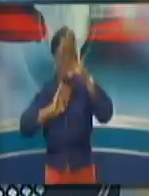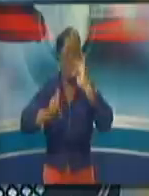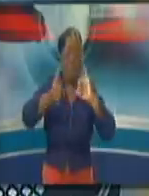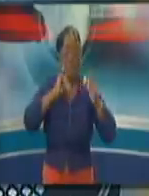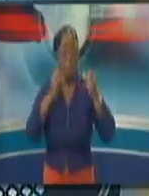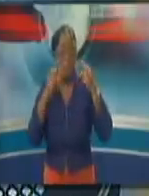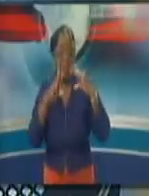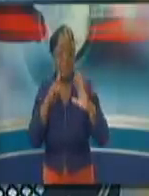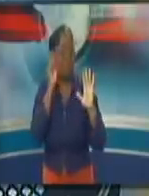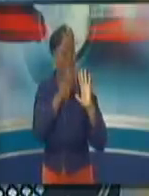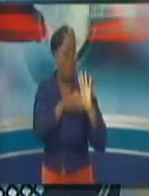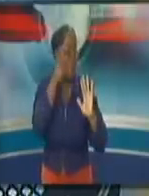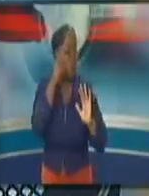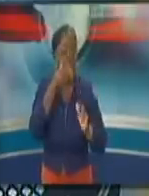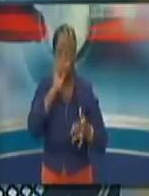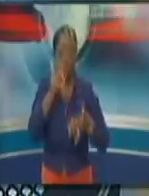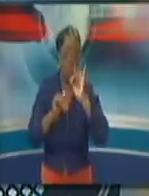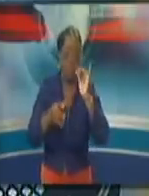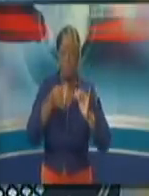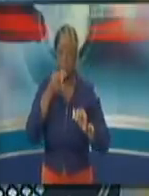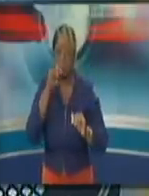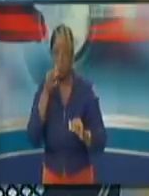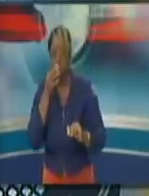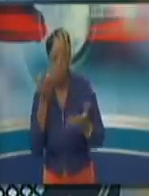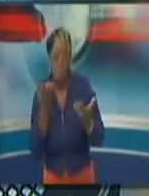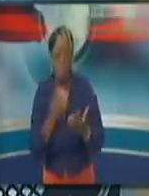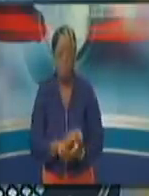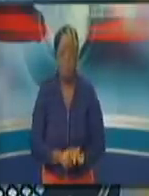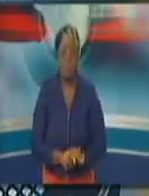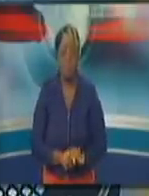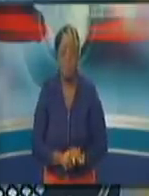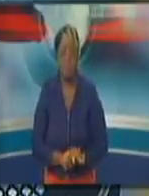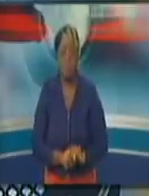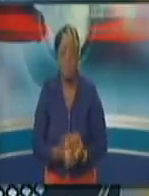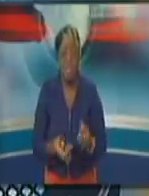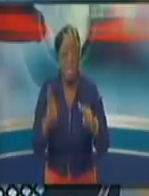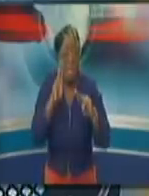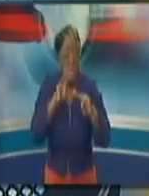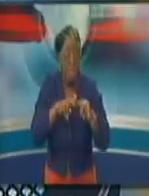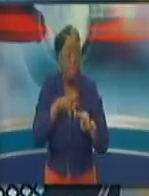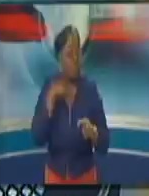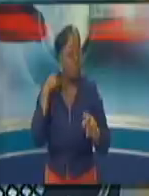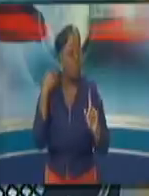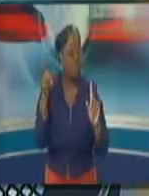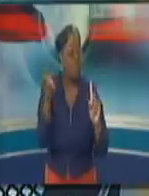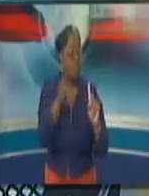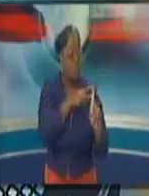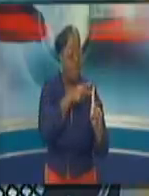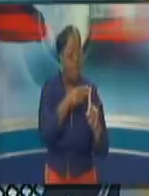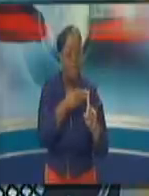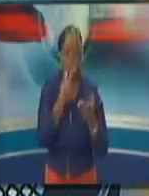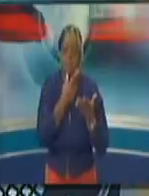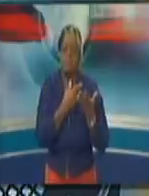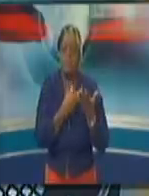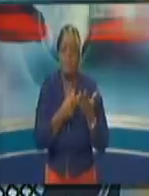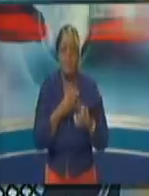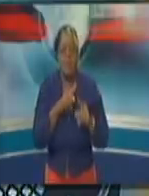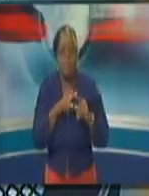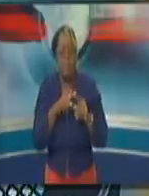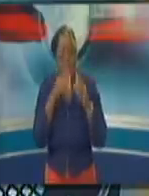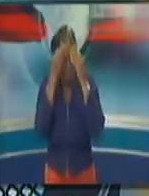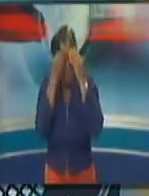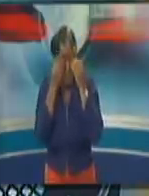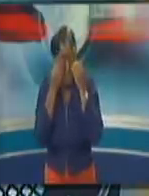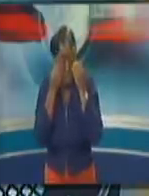can increase the risk for violence. So what we would say to potential